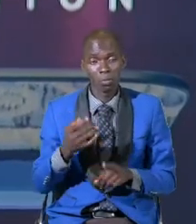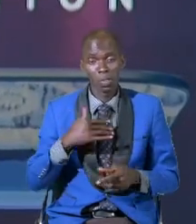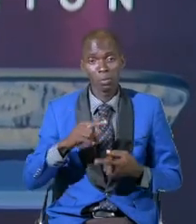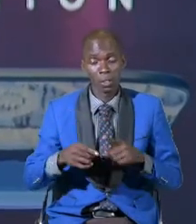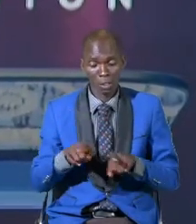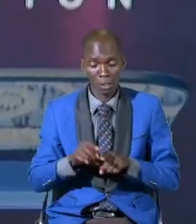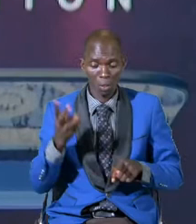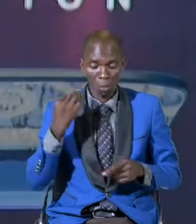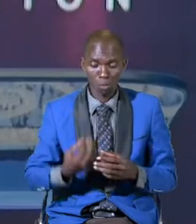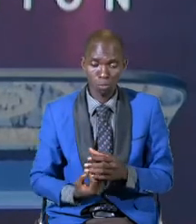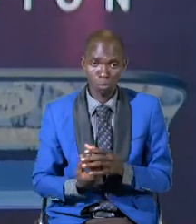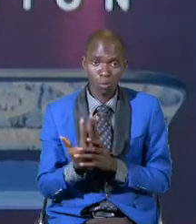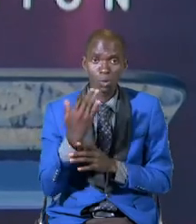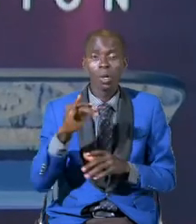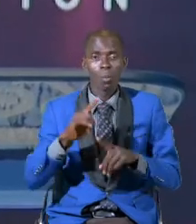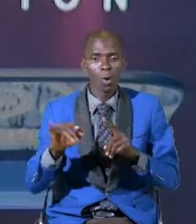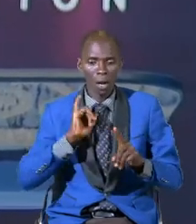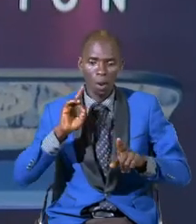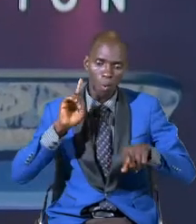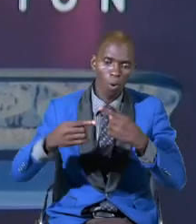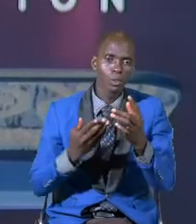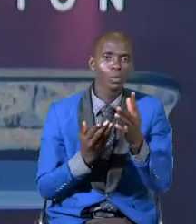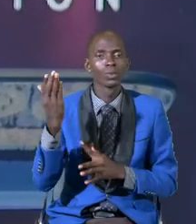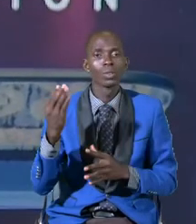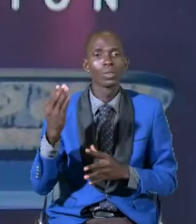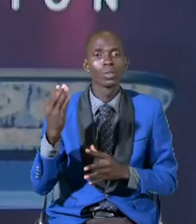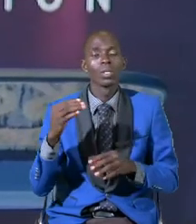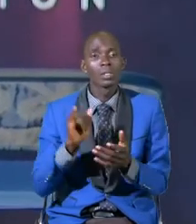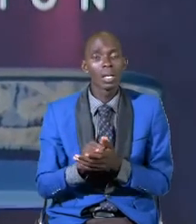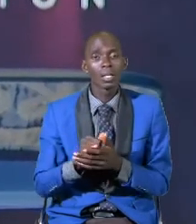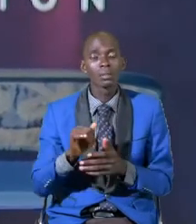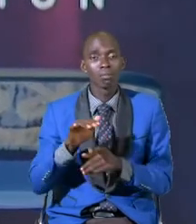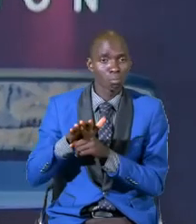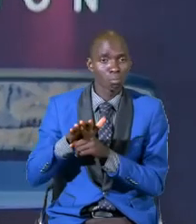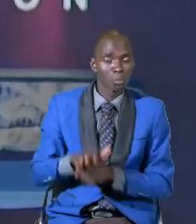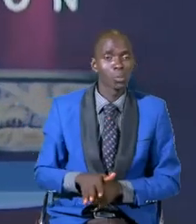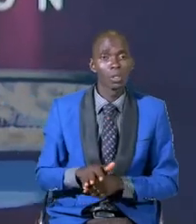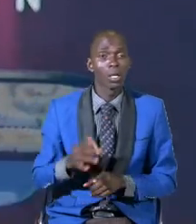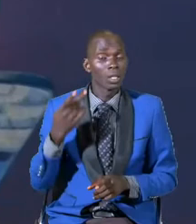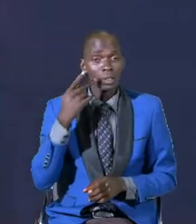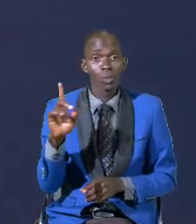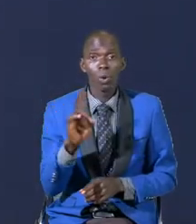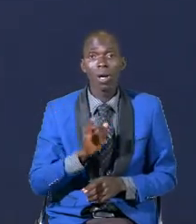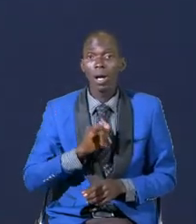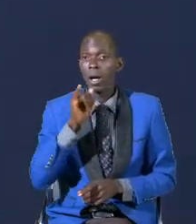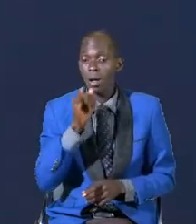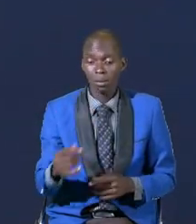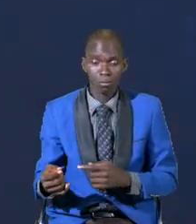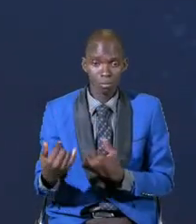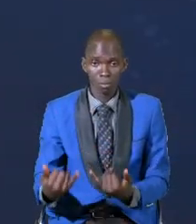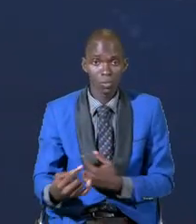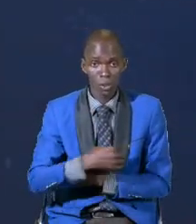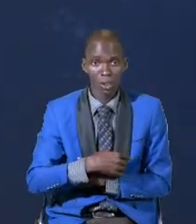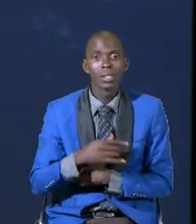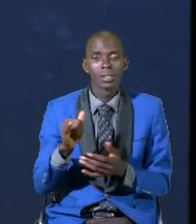and I pierced through that kind of peer pressure, and I'm where I am today. That same courage the